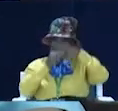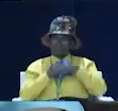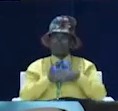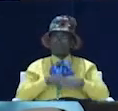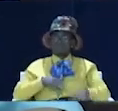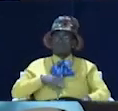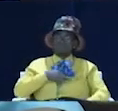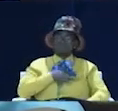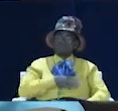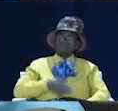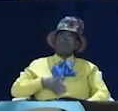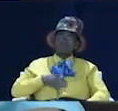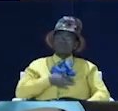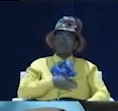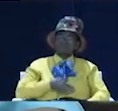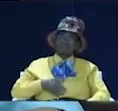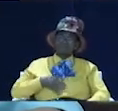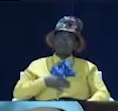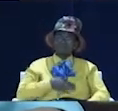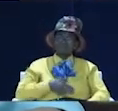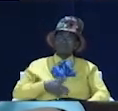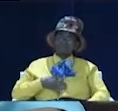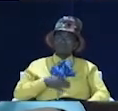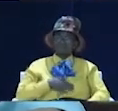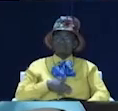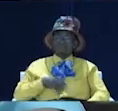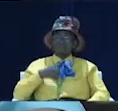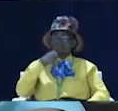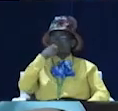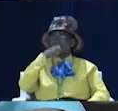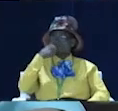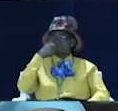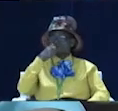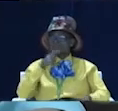please begin to speak to me